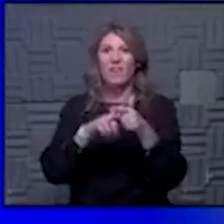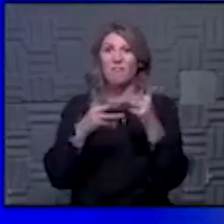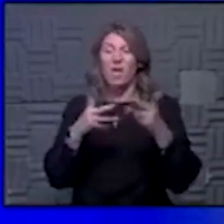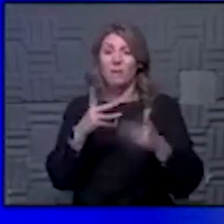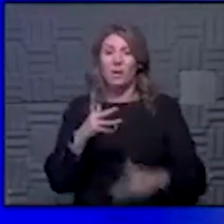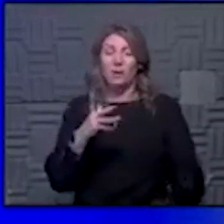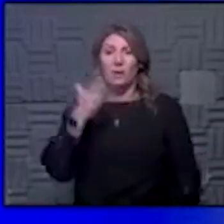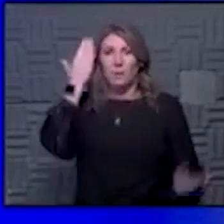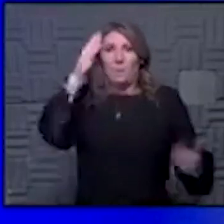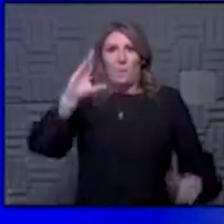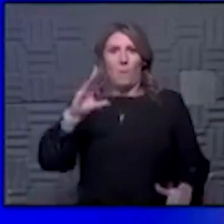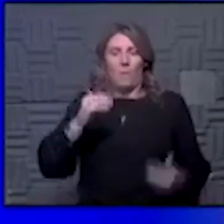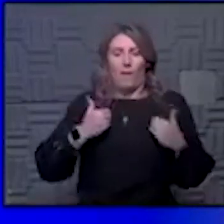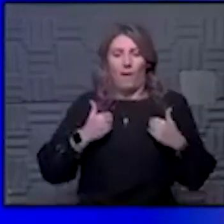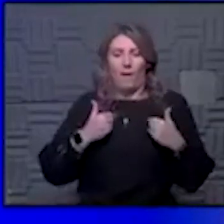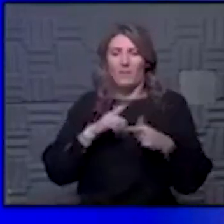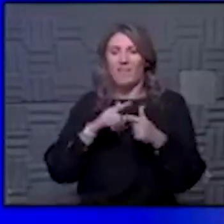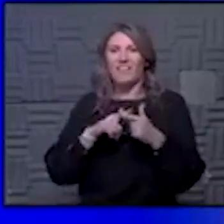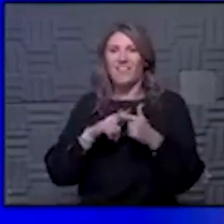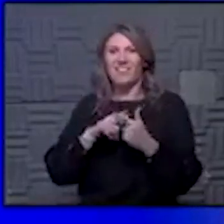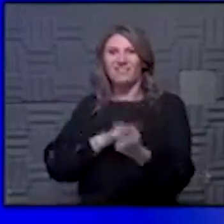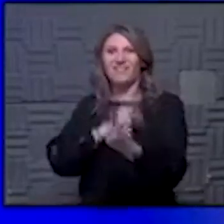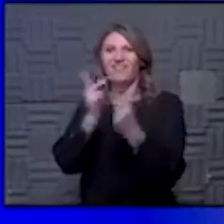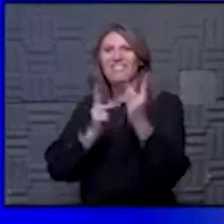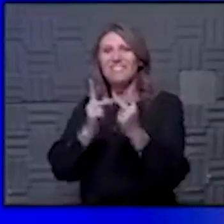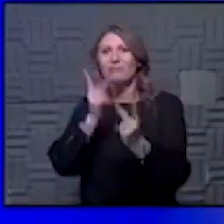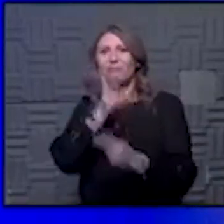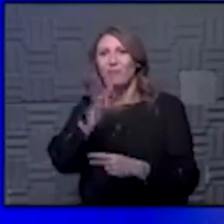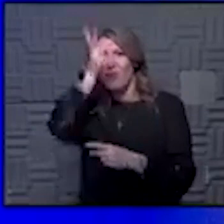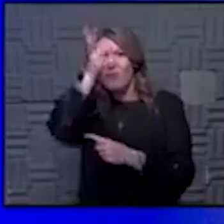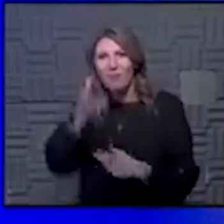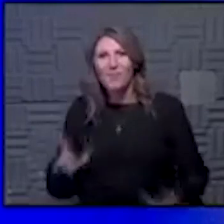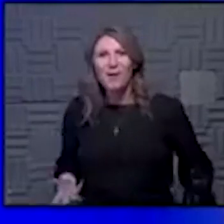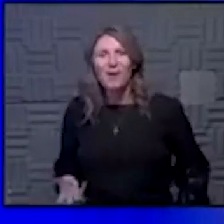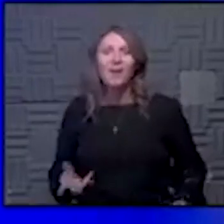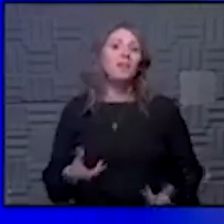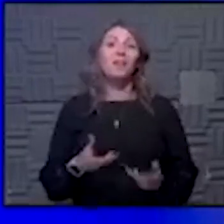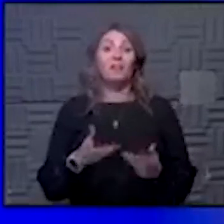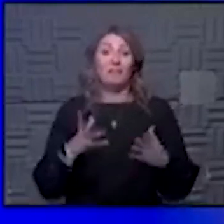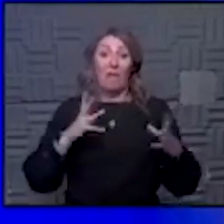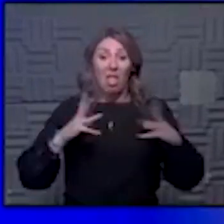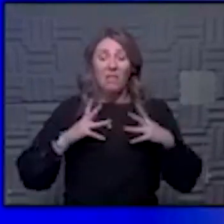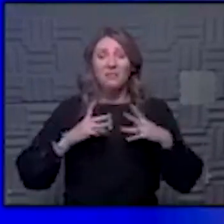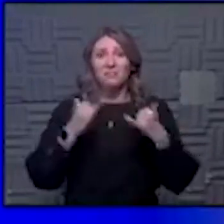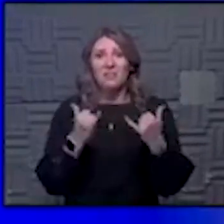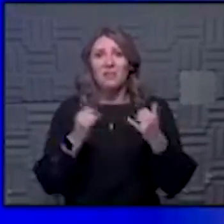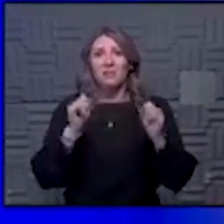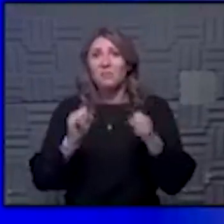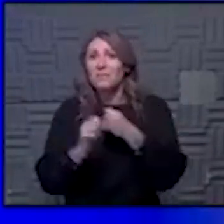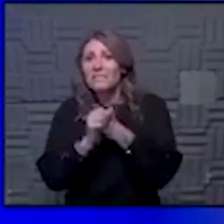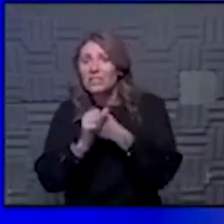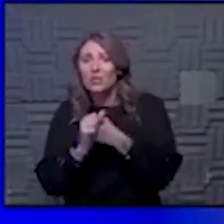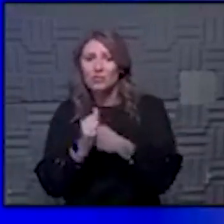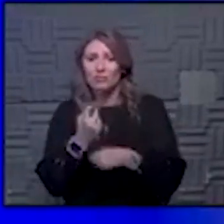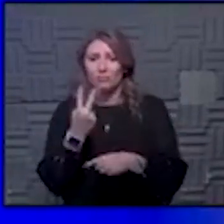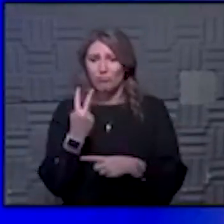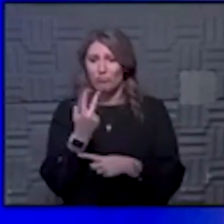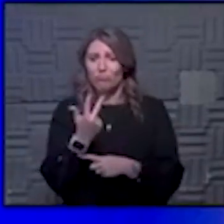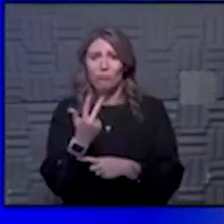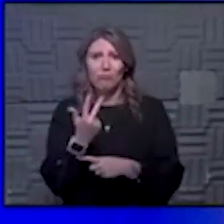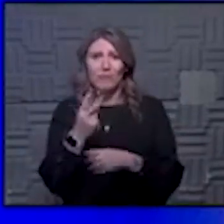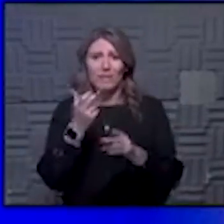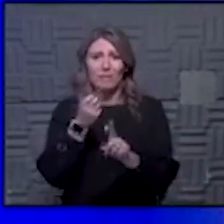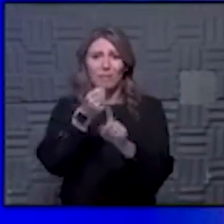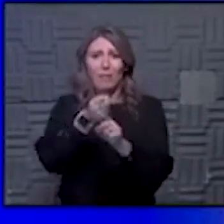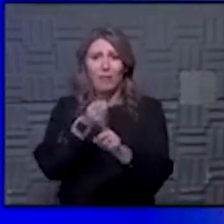suppressed. And again, we have the holidays coming up now, and it's going to be, it could be dangerous, doing that, and 2 to 3 infection lines down the road, it